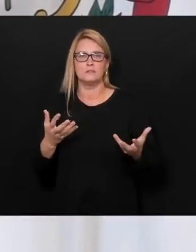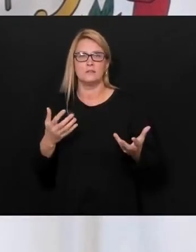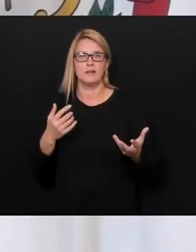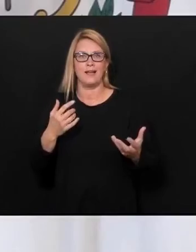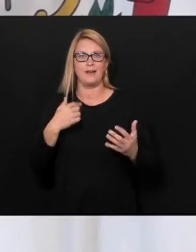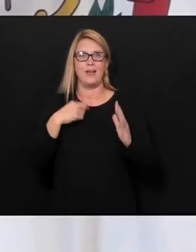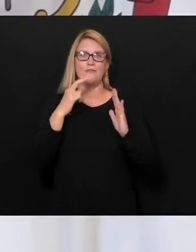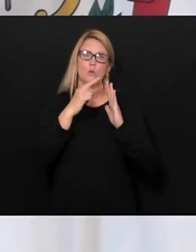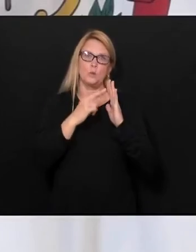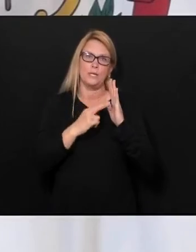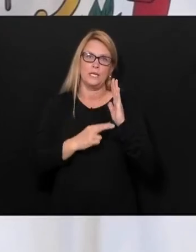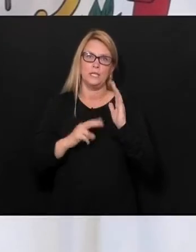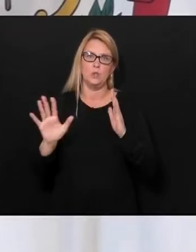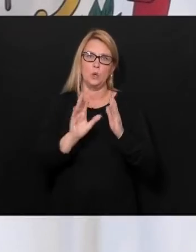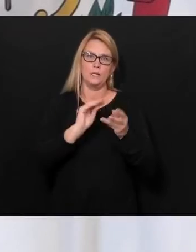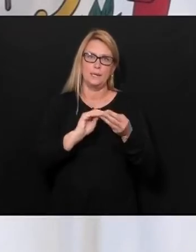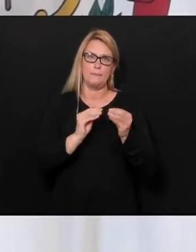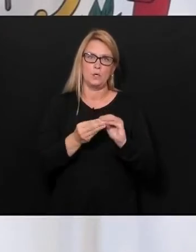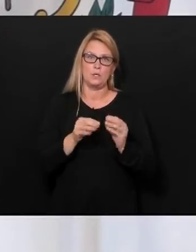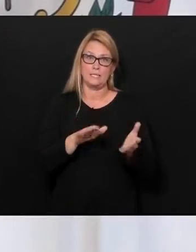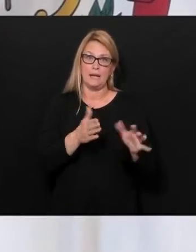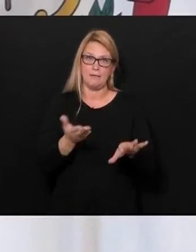here reading your number?